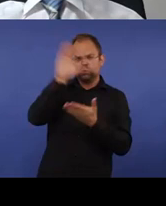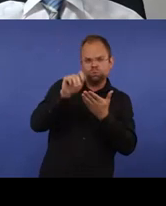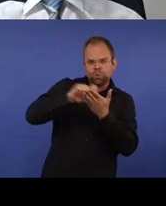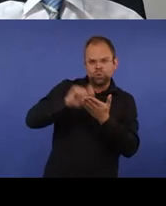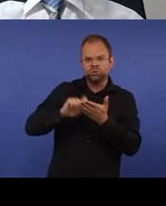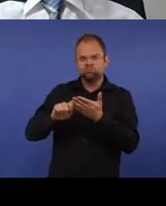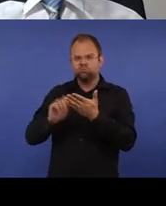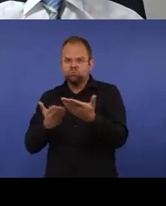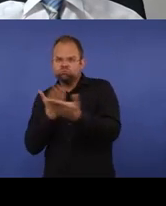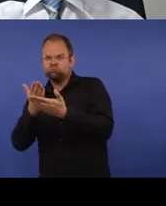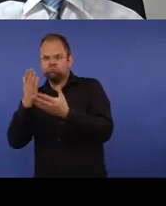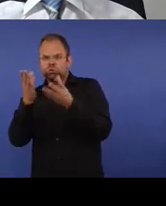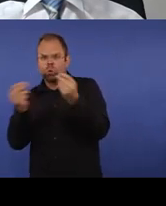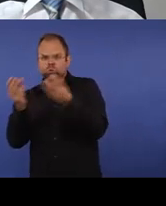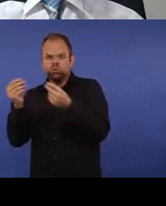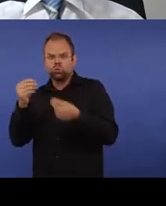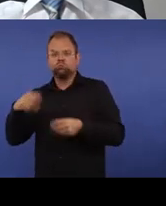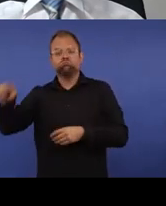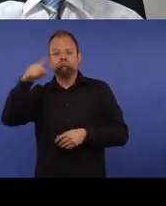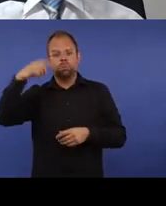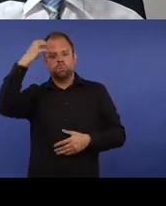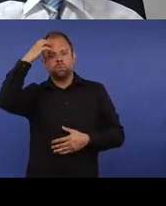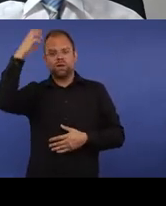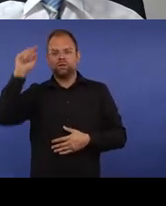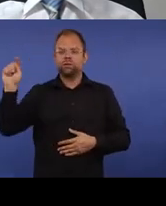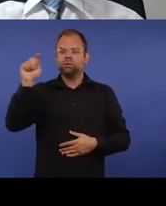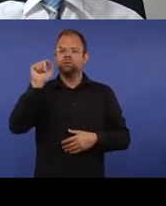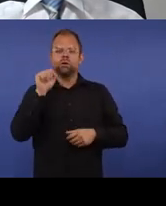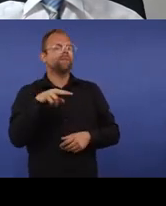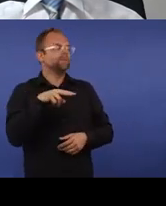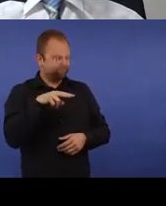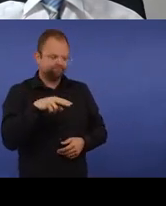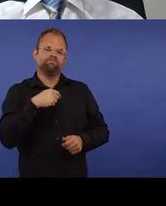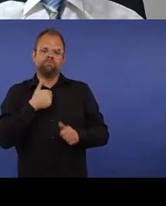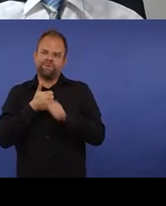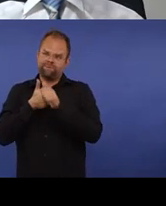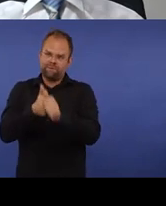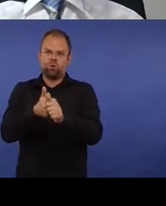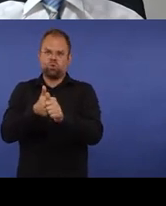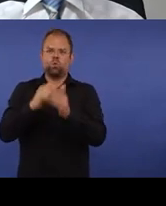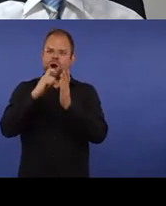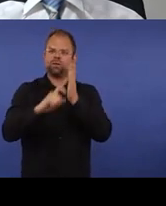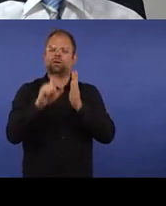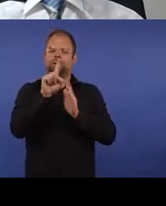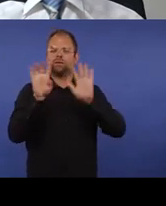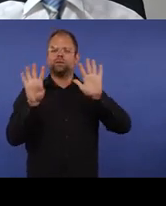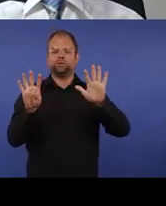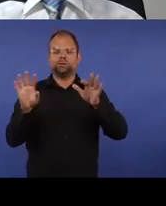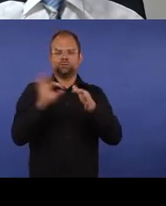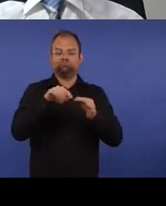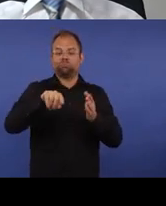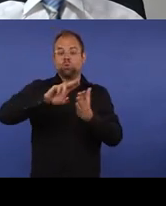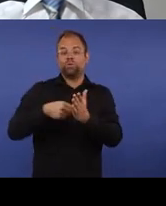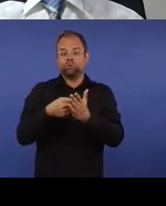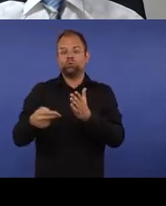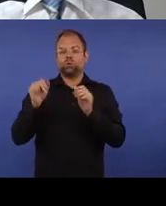process of deinstitutionalization. We can do this through expansion of the independent living movement all around